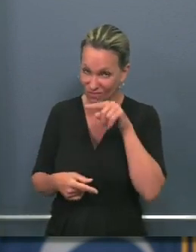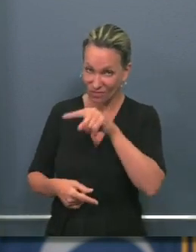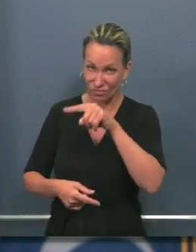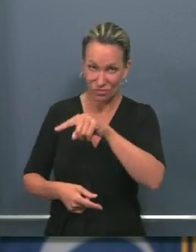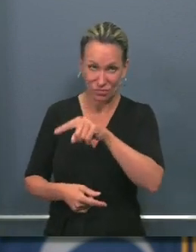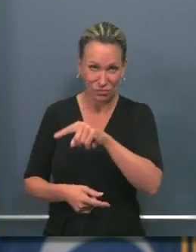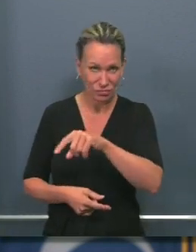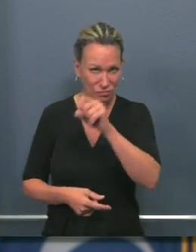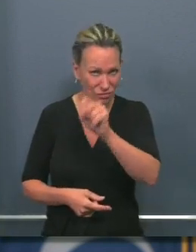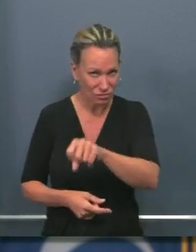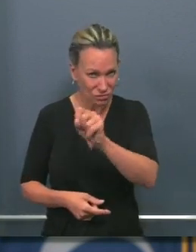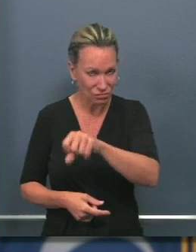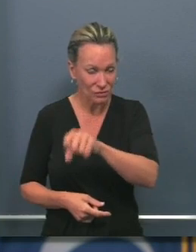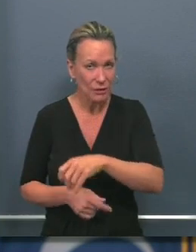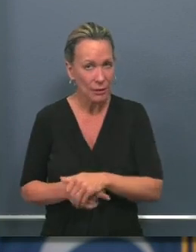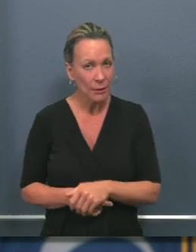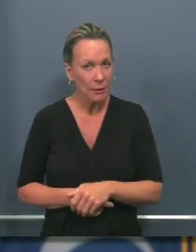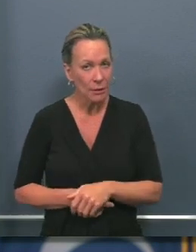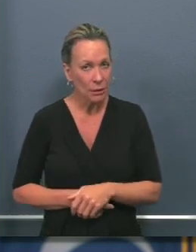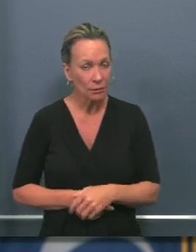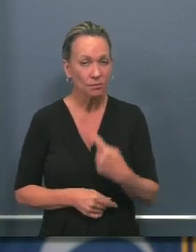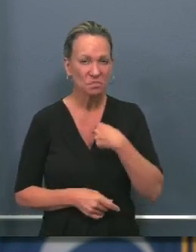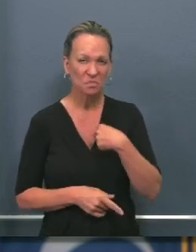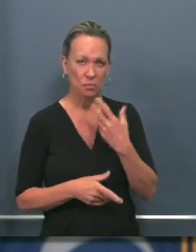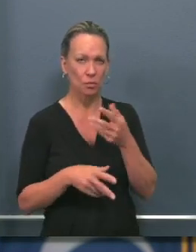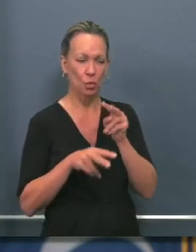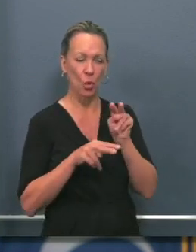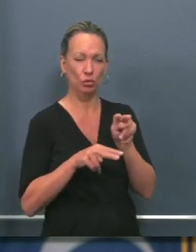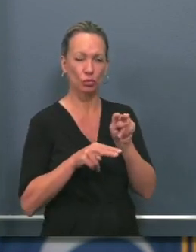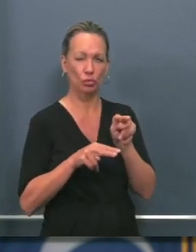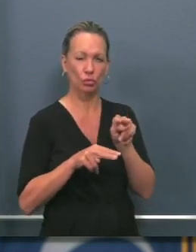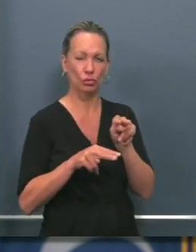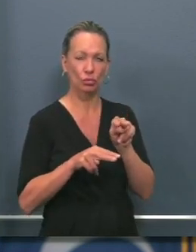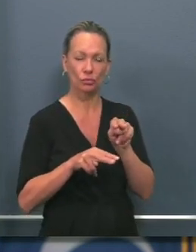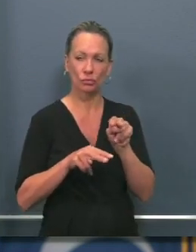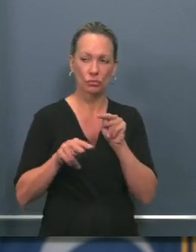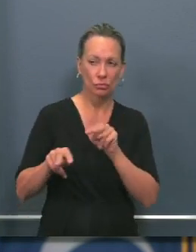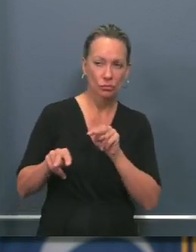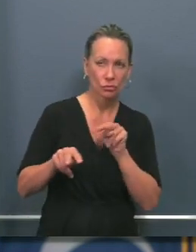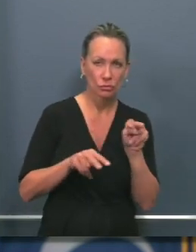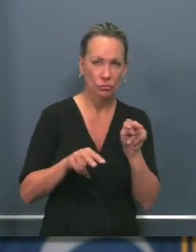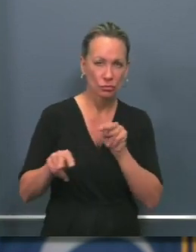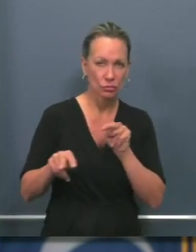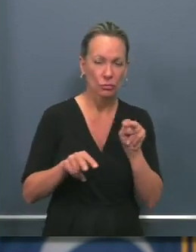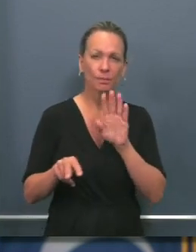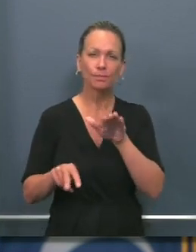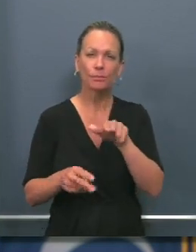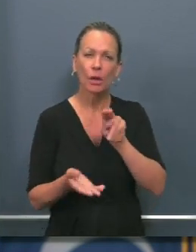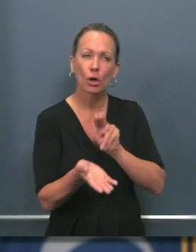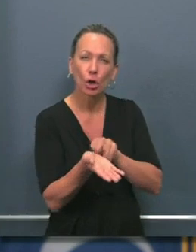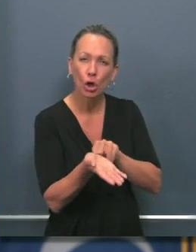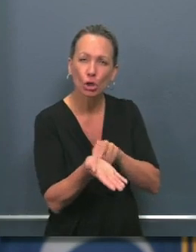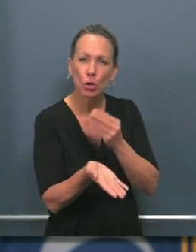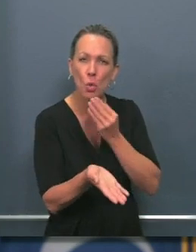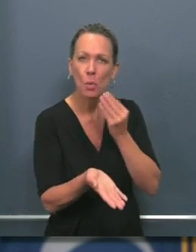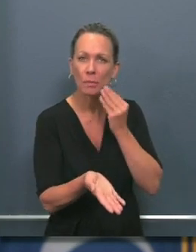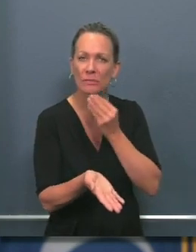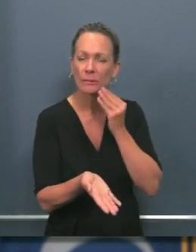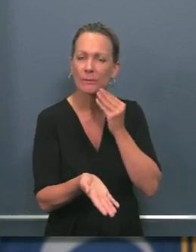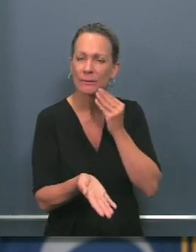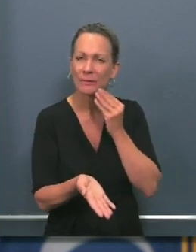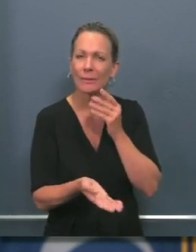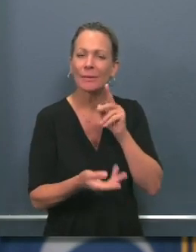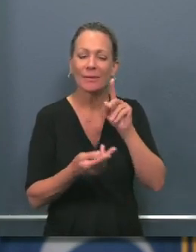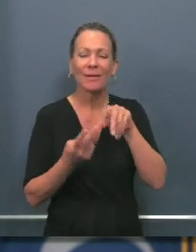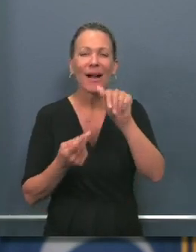we're going to maintain vigilance with regard to skilled nursing facilities, assisted living facilities, our senior and adult daycare homes. You